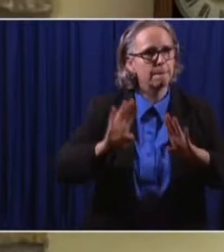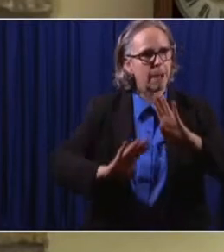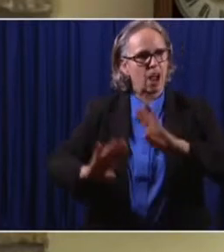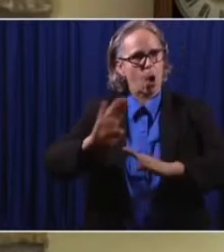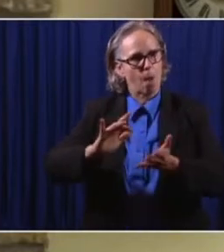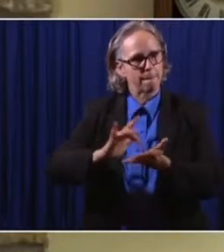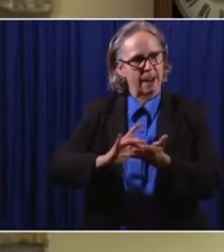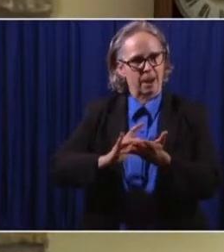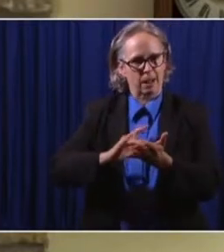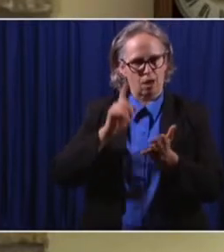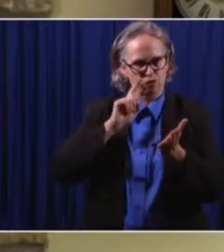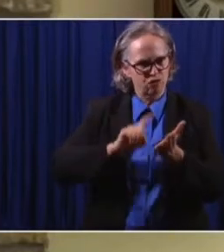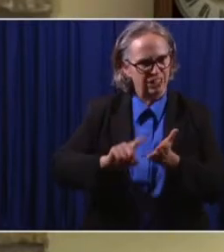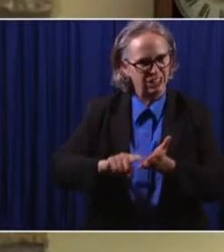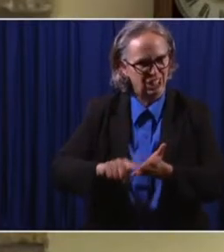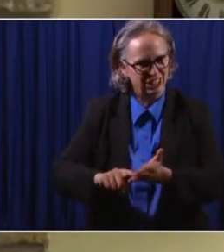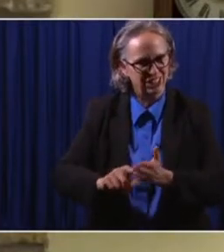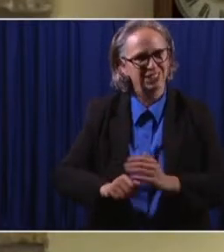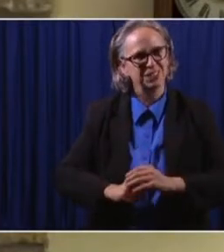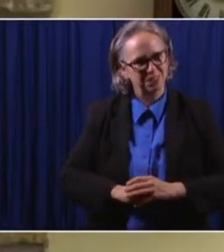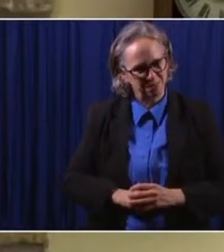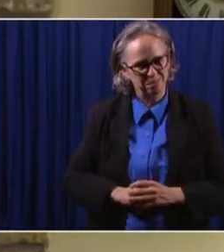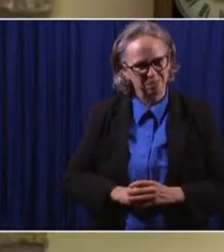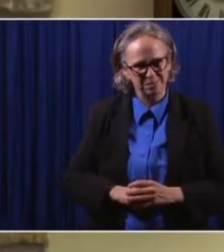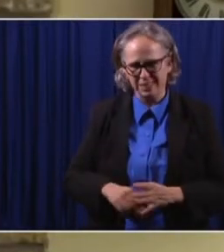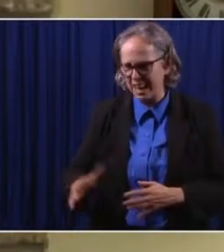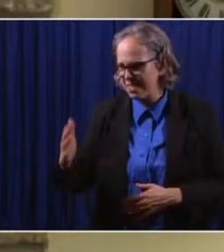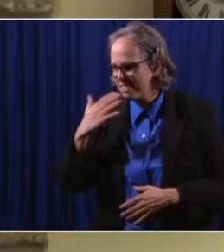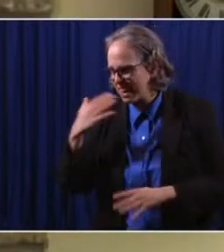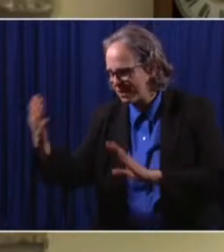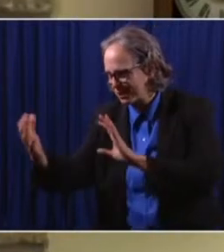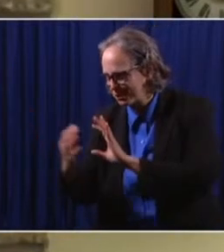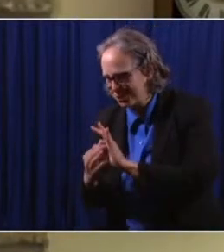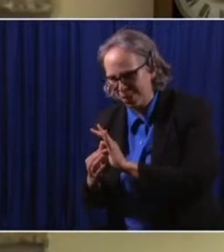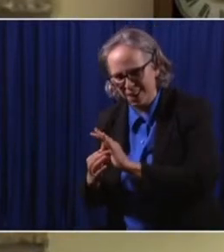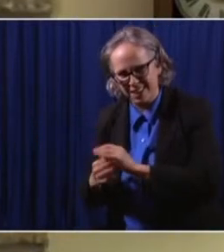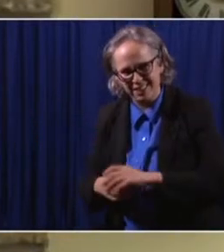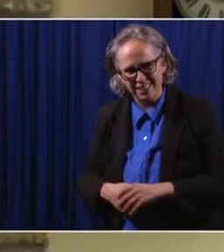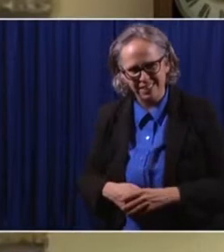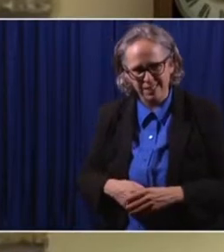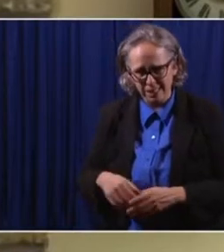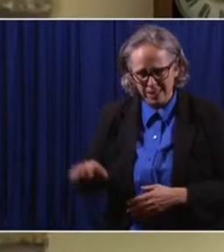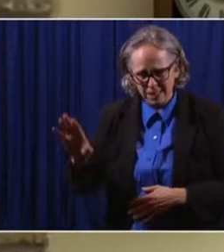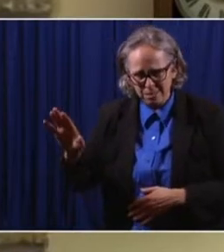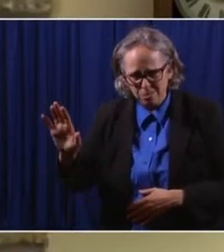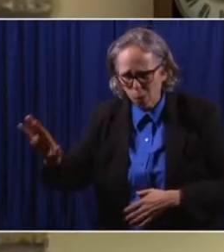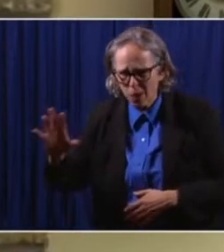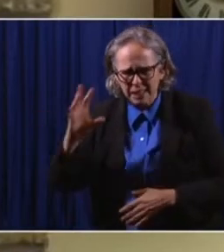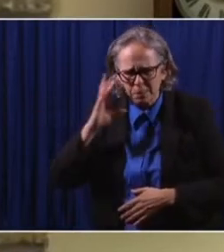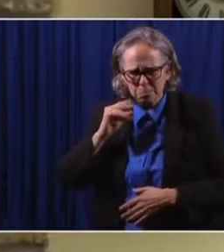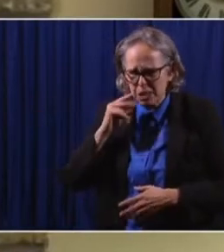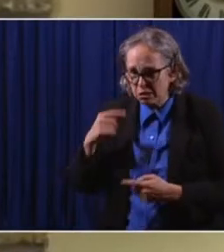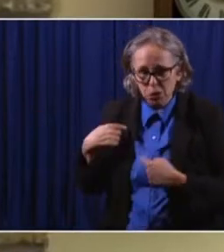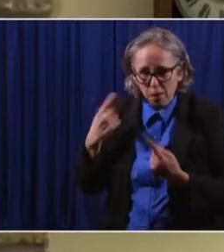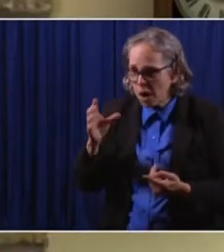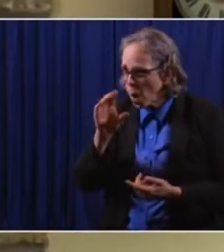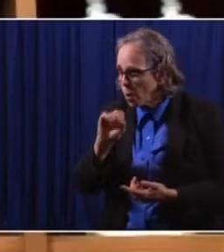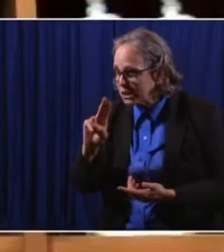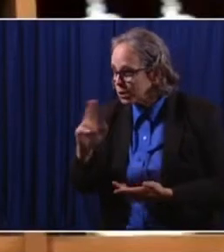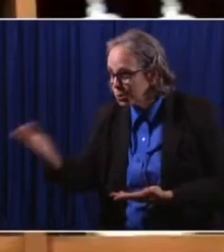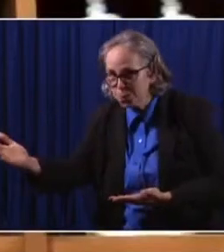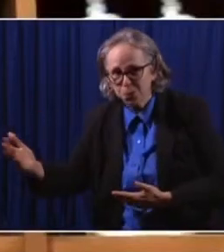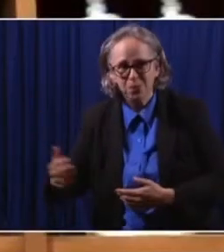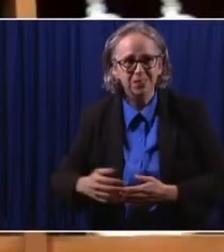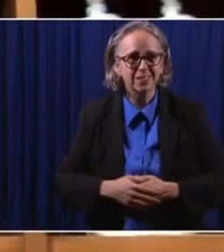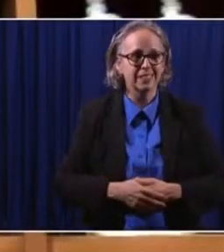it. Thank you for having me, Governor DeWine. How's the experience this year? The experience has definitely been